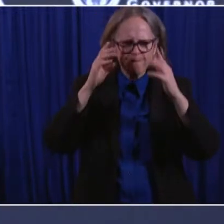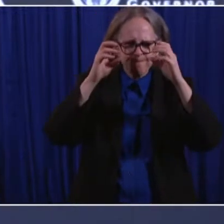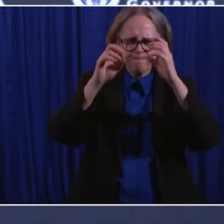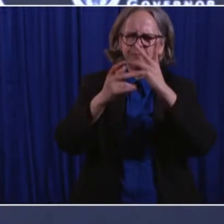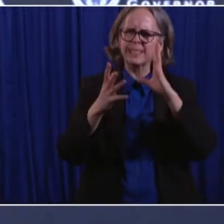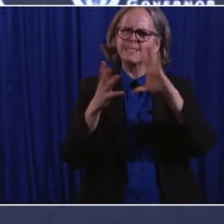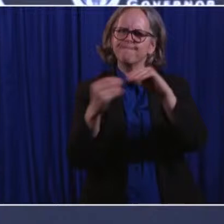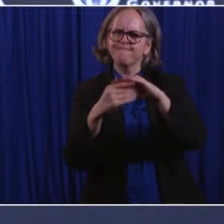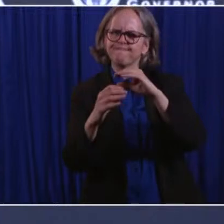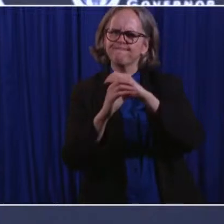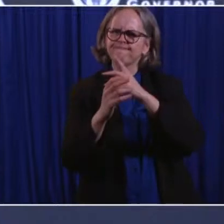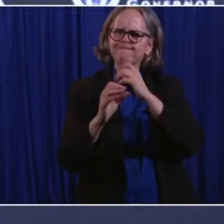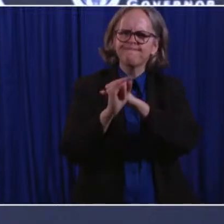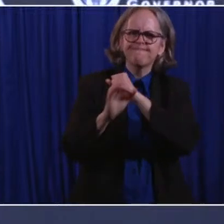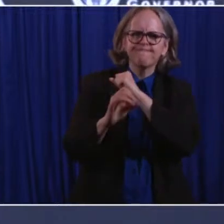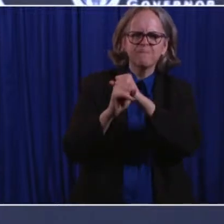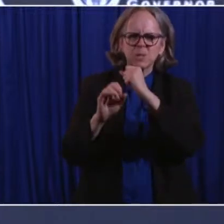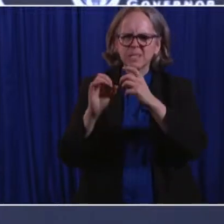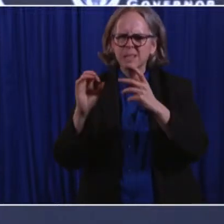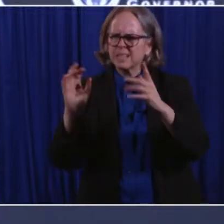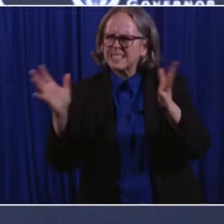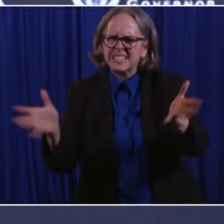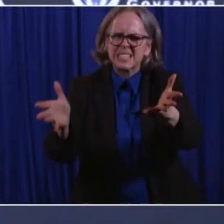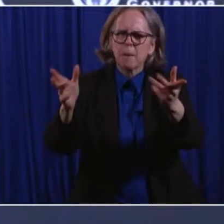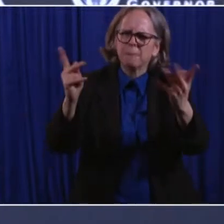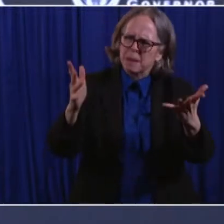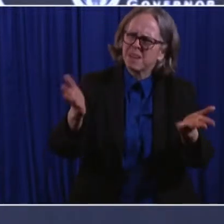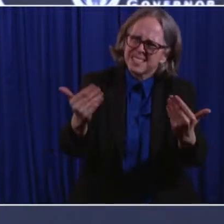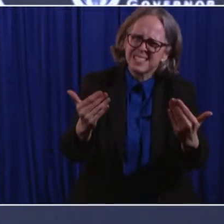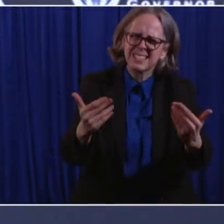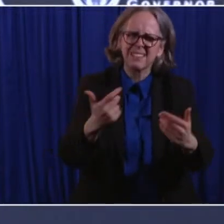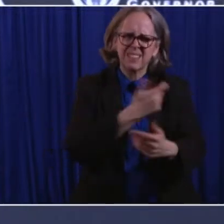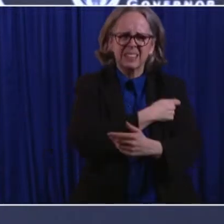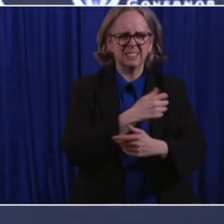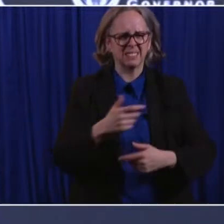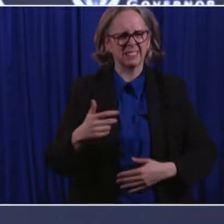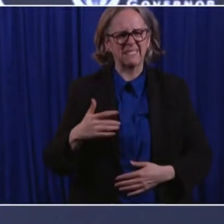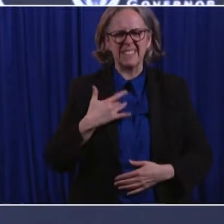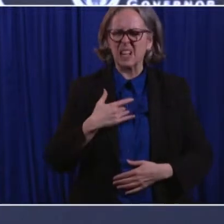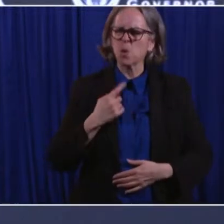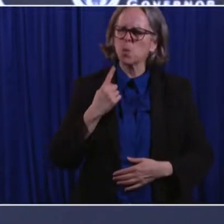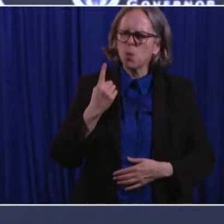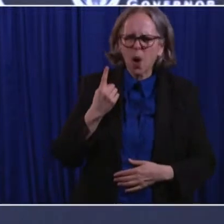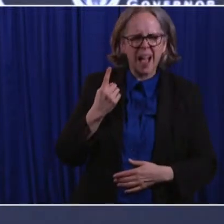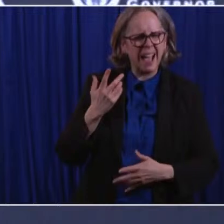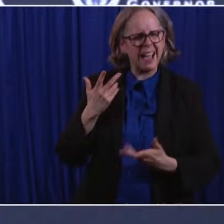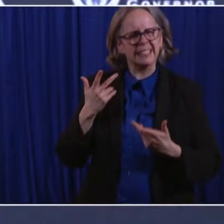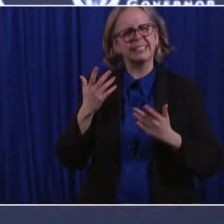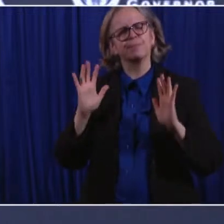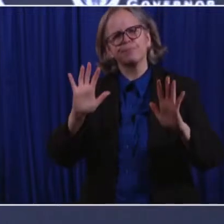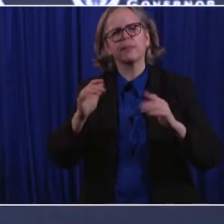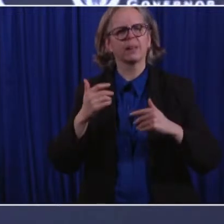some universal truths, though, and one is that